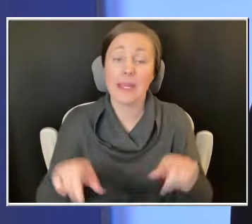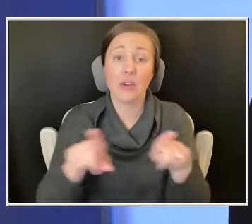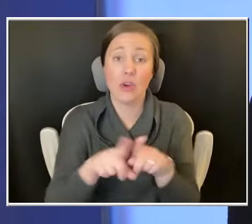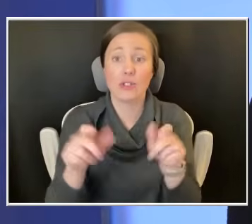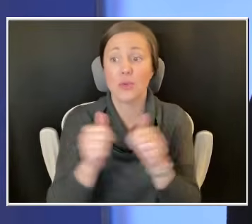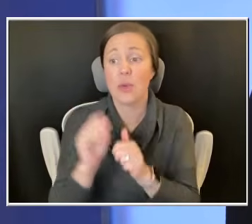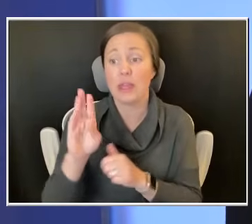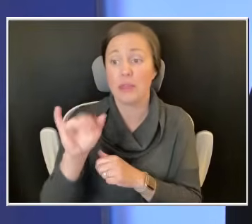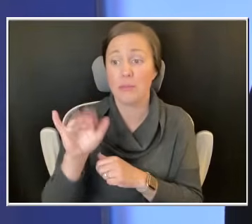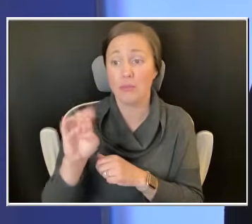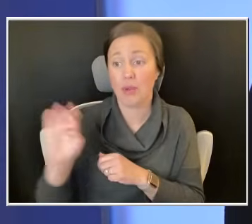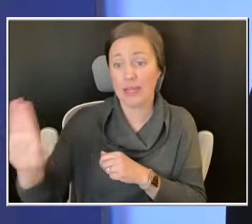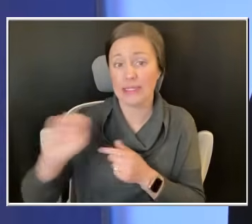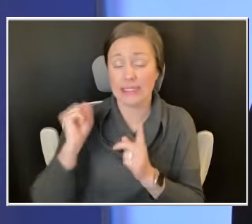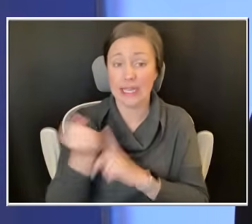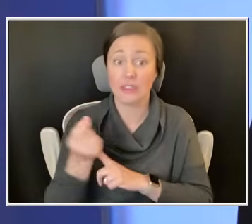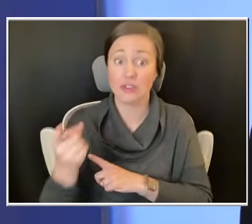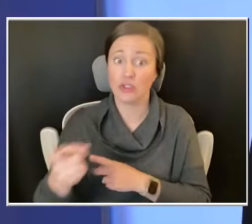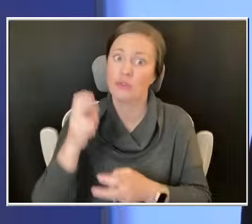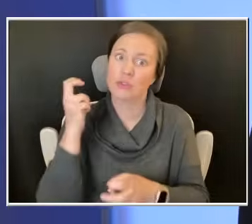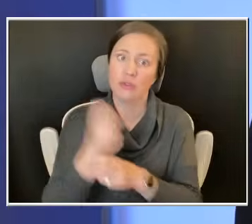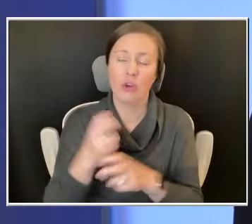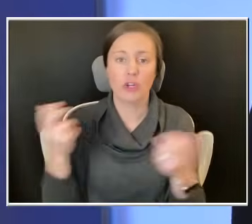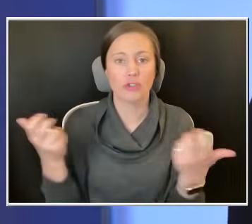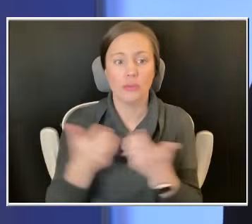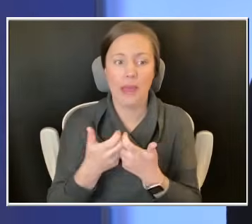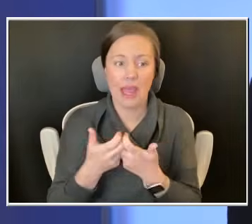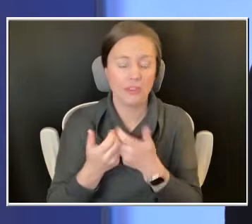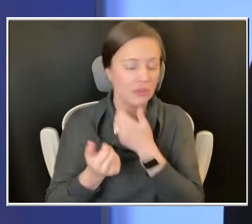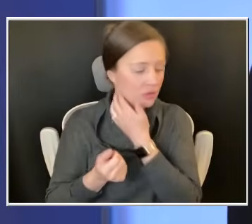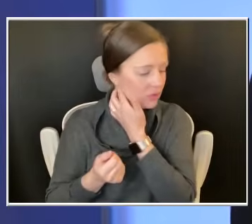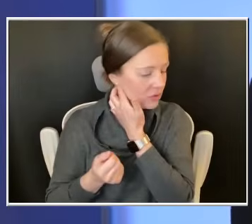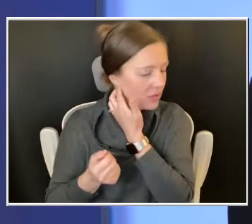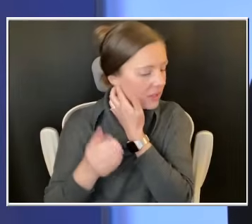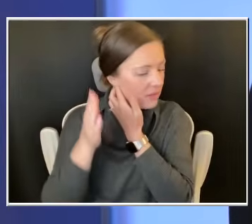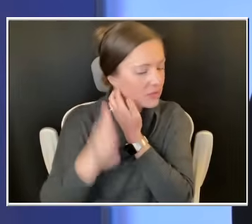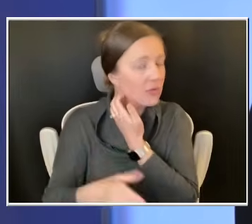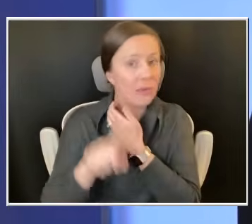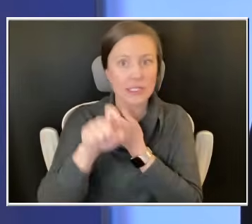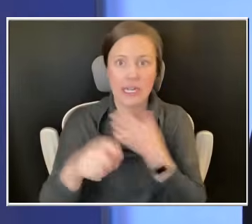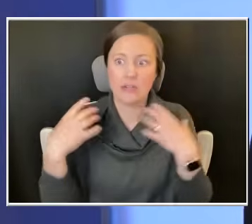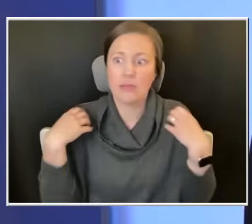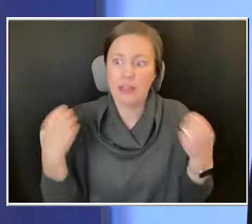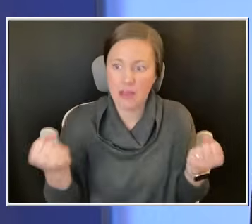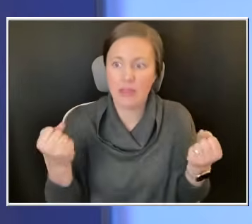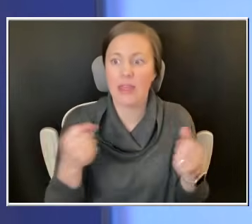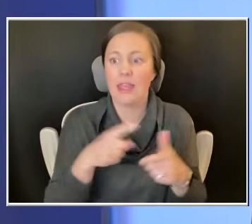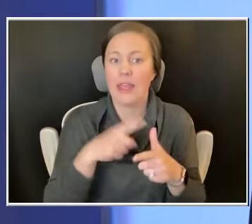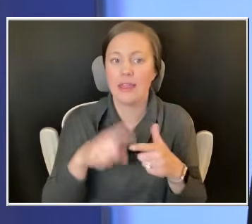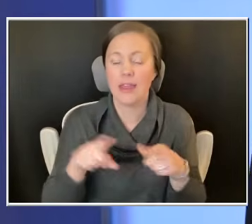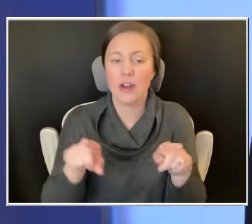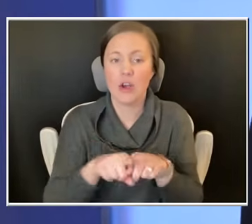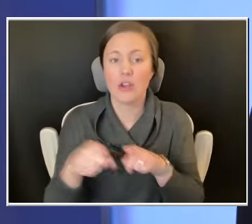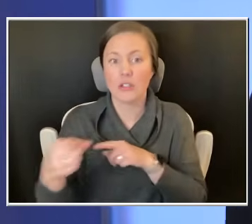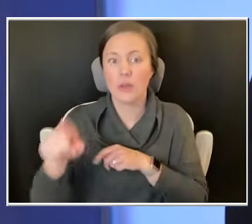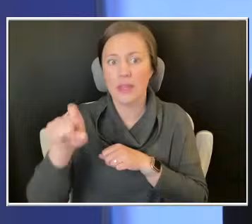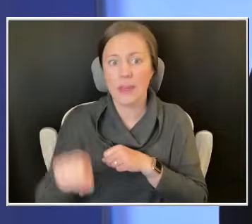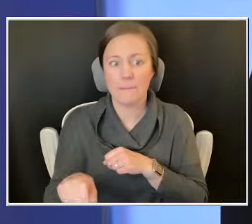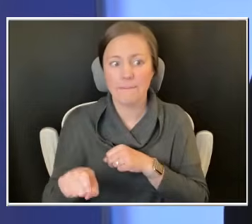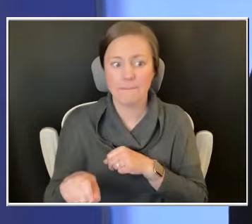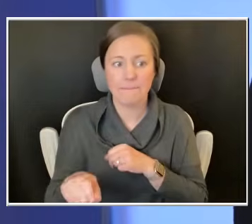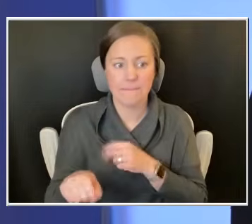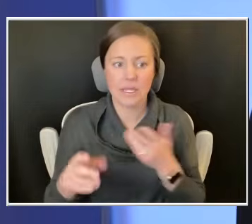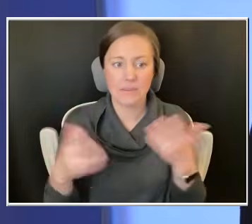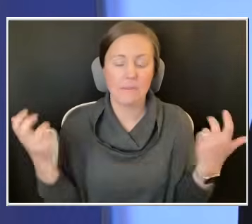she was a harder to match person. So the person had to be healthy, and then also they had to be a match to